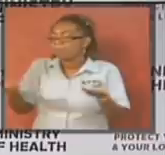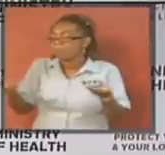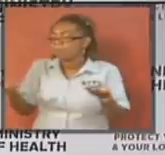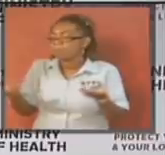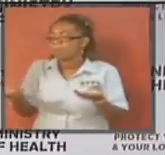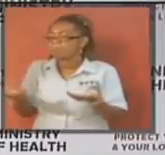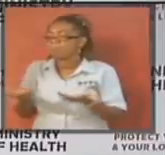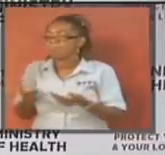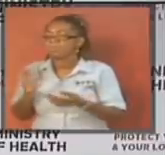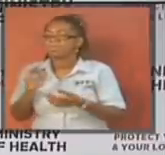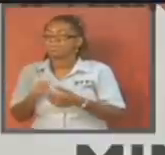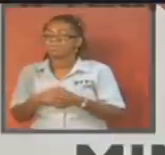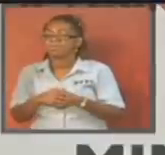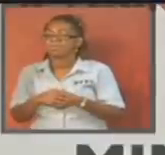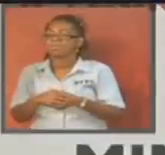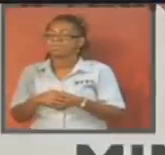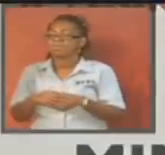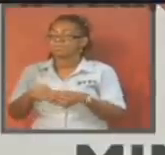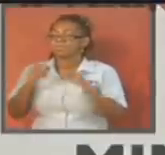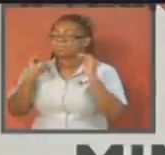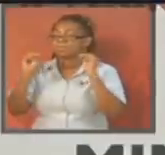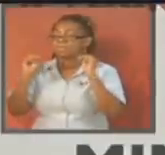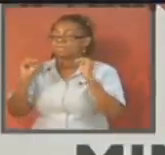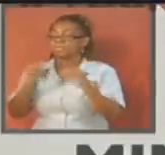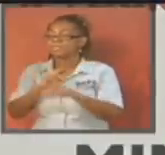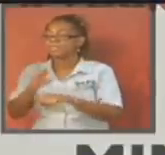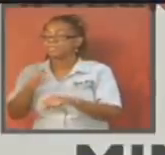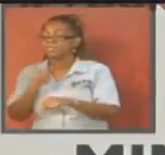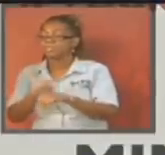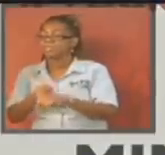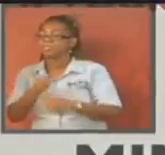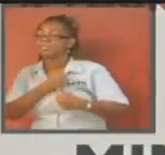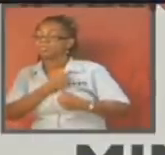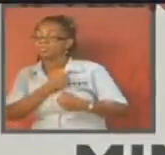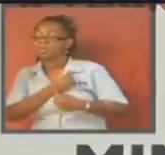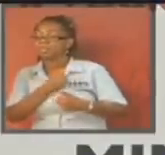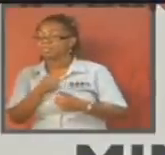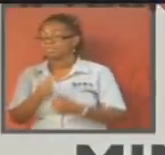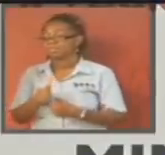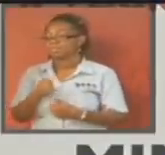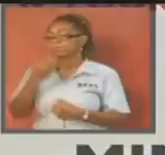through national security, and I think that question will be better posed to national security.